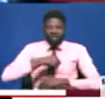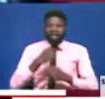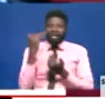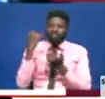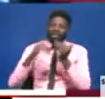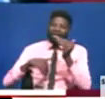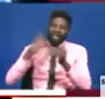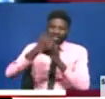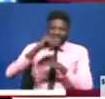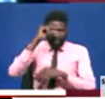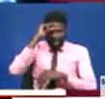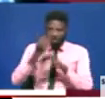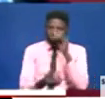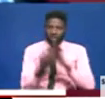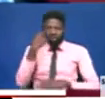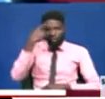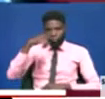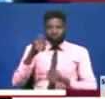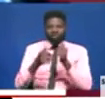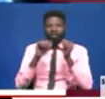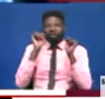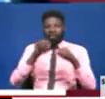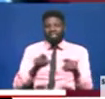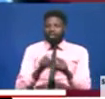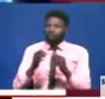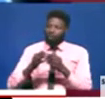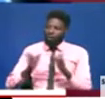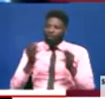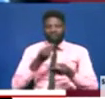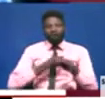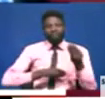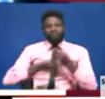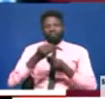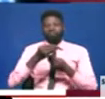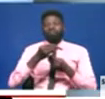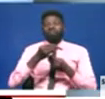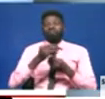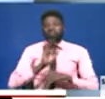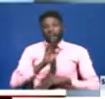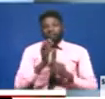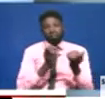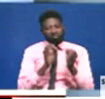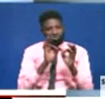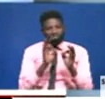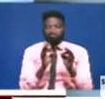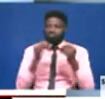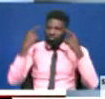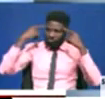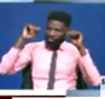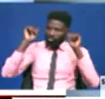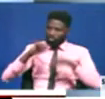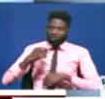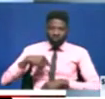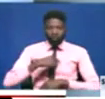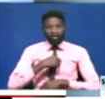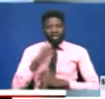put policies in place that will be able to open up the environment for good business to thrive. We'll be expecting this government to ensure